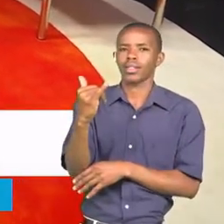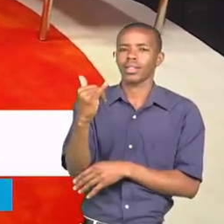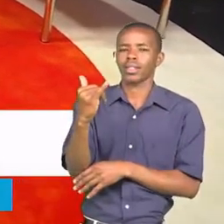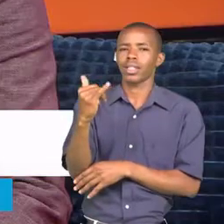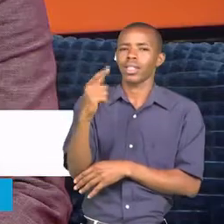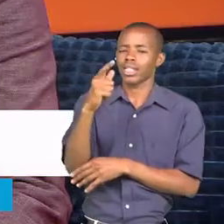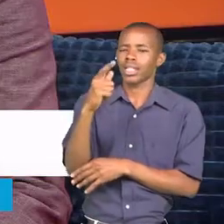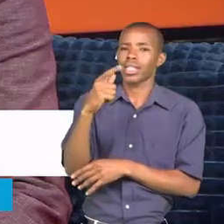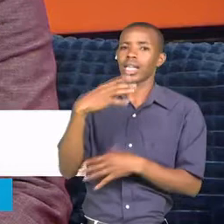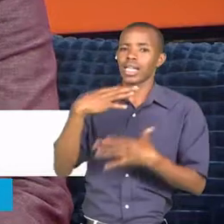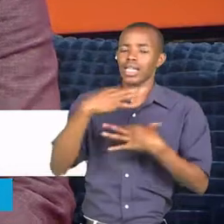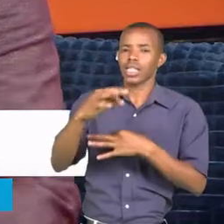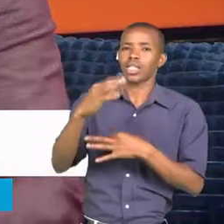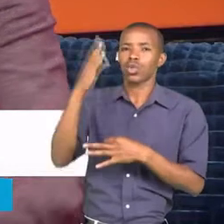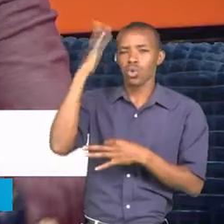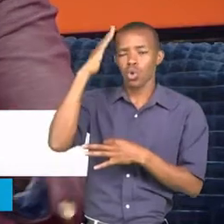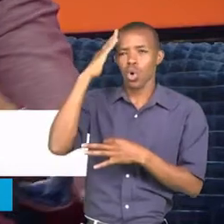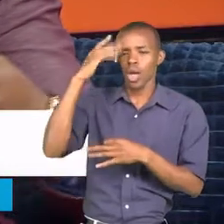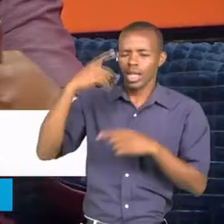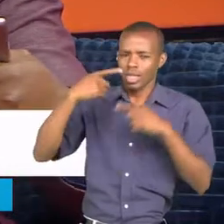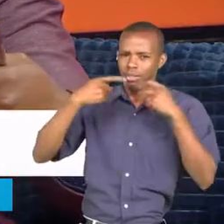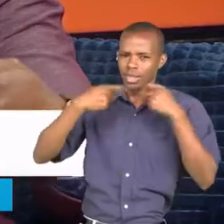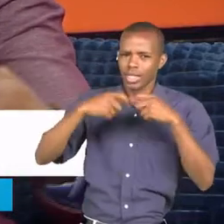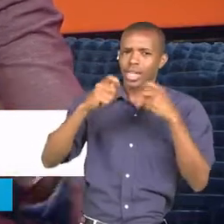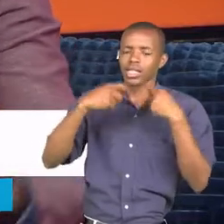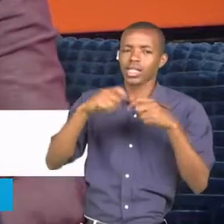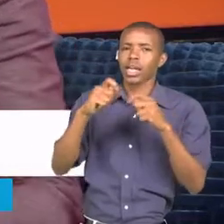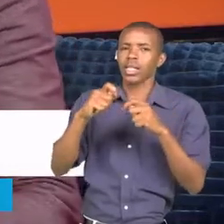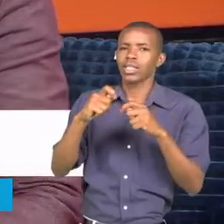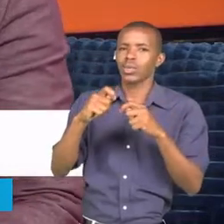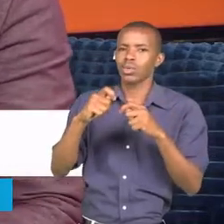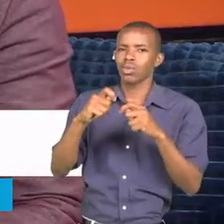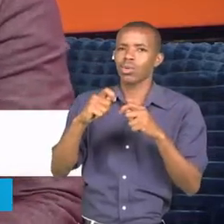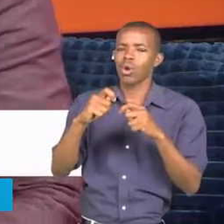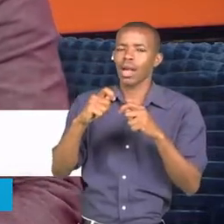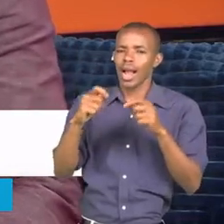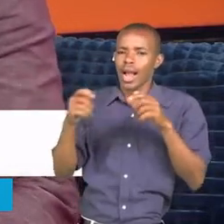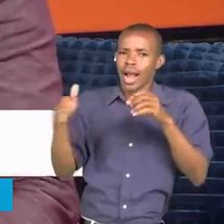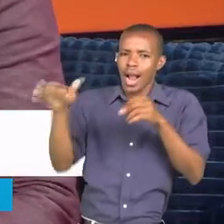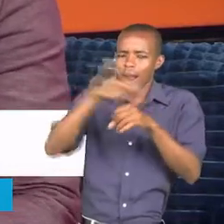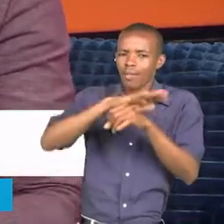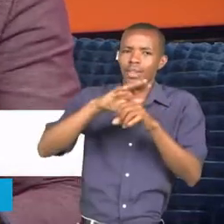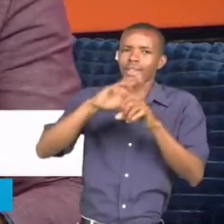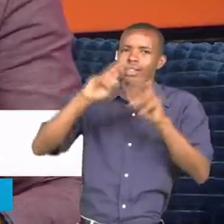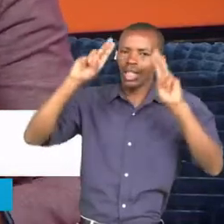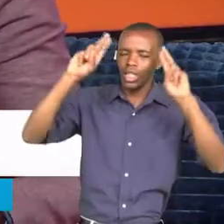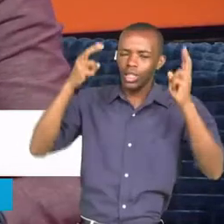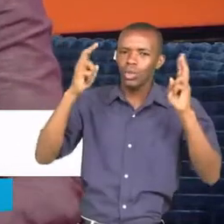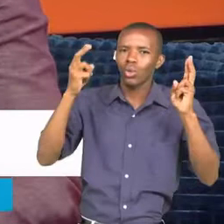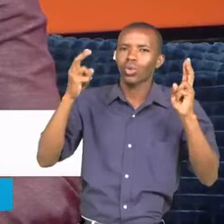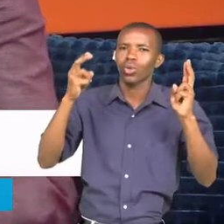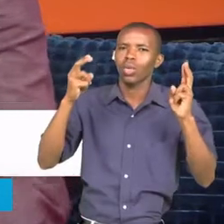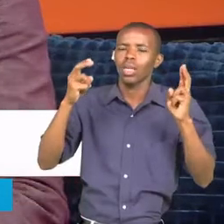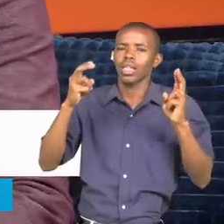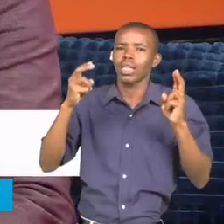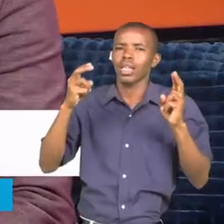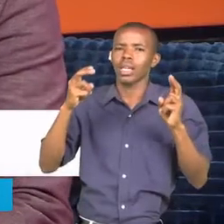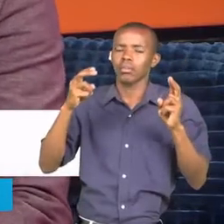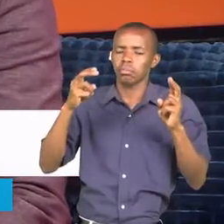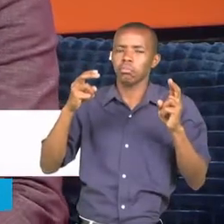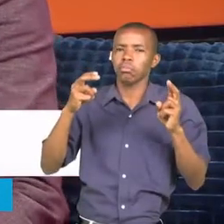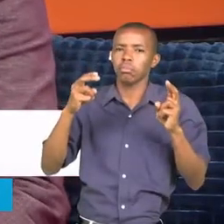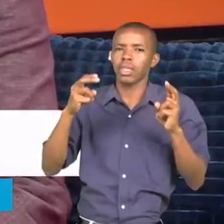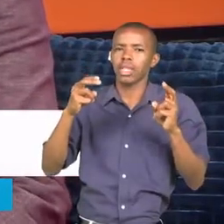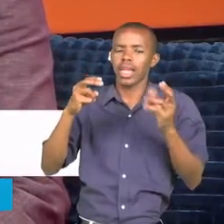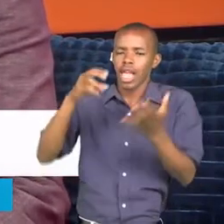it's very interesting to note that as much as they're trying to kind of sugarcoat and the PR angle of